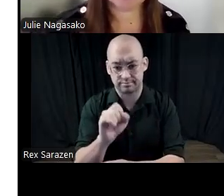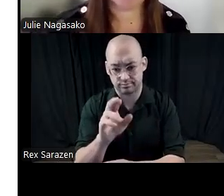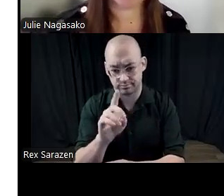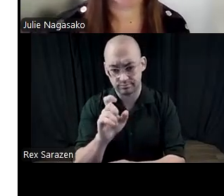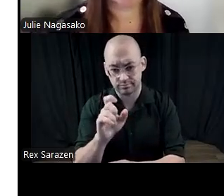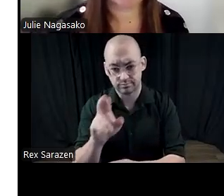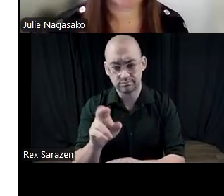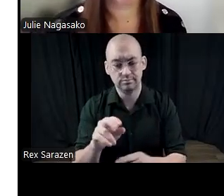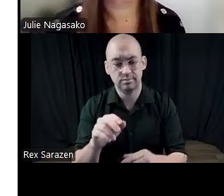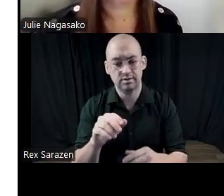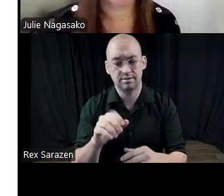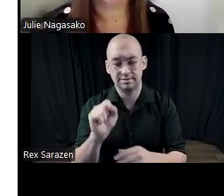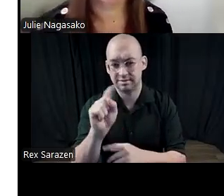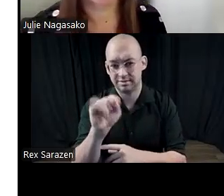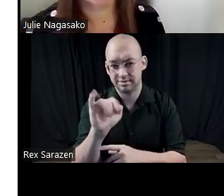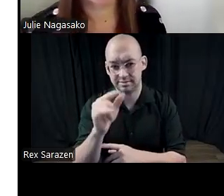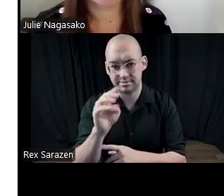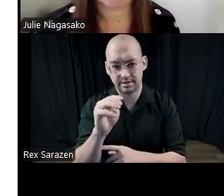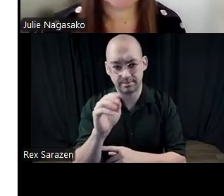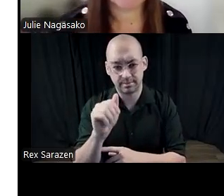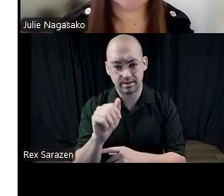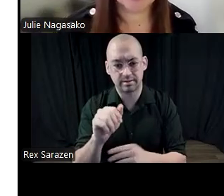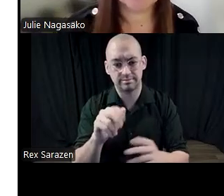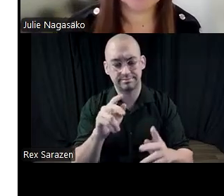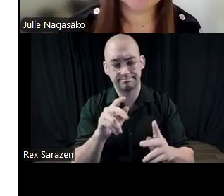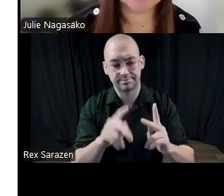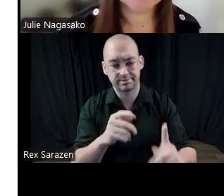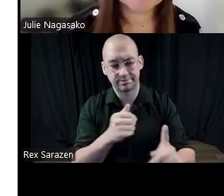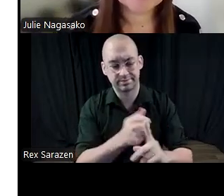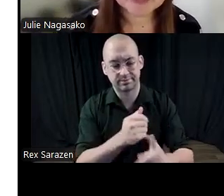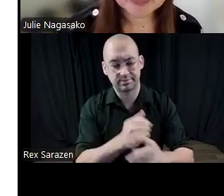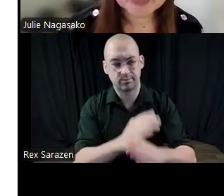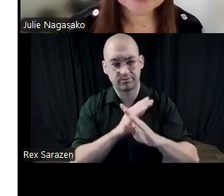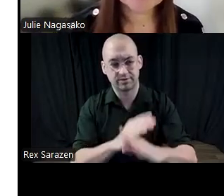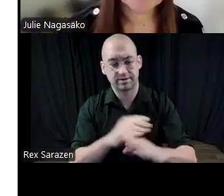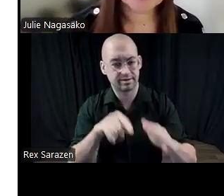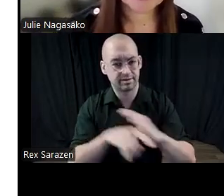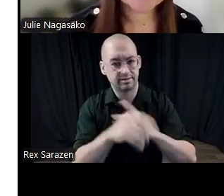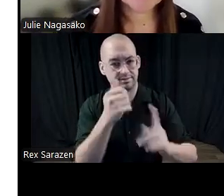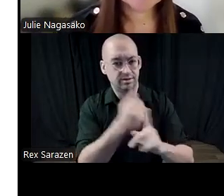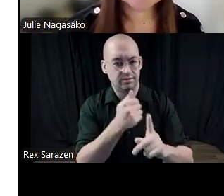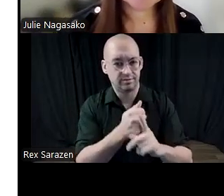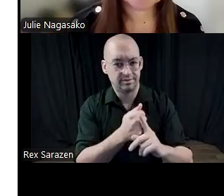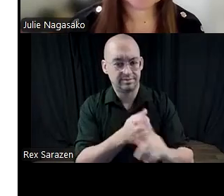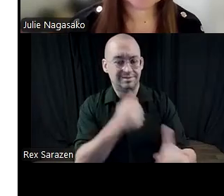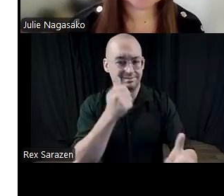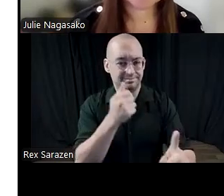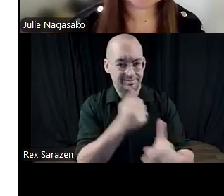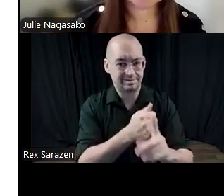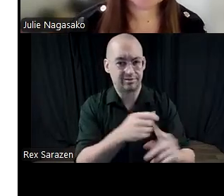been disproportionately impacted, and then preventing suicide, self-harm, and overdose. Next slide.